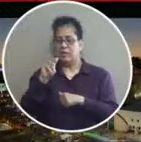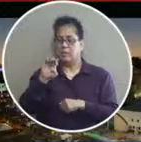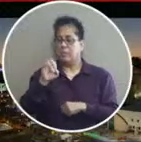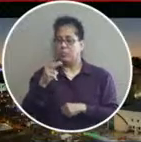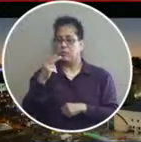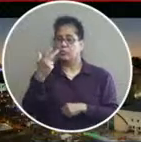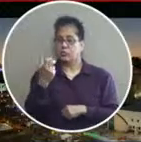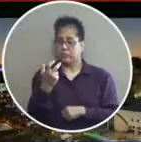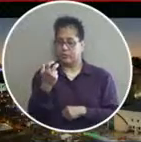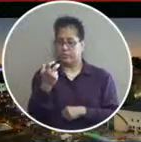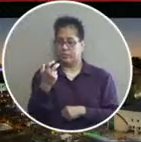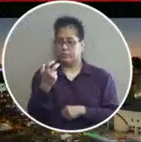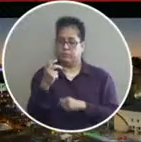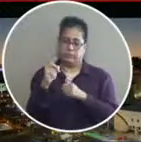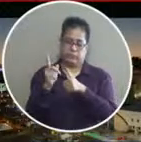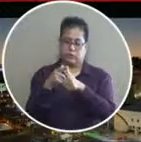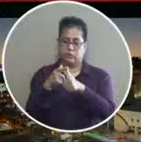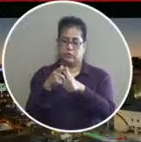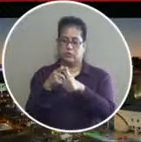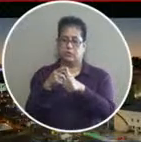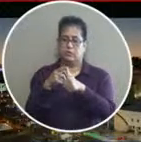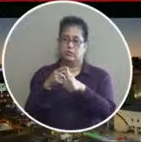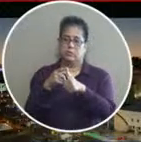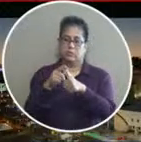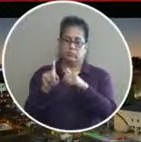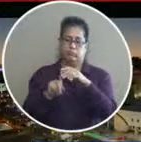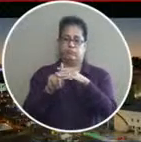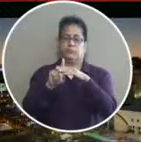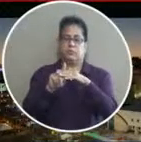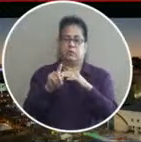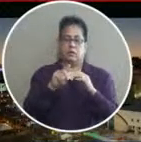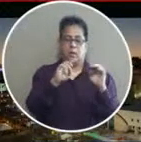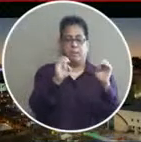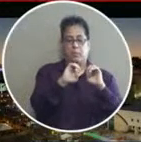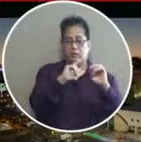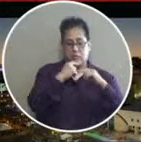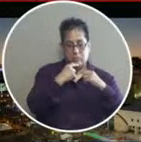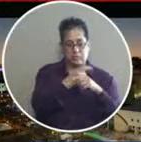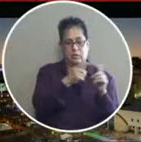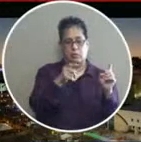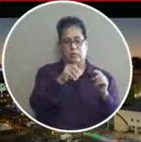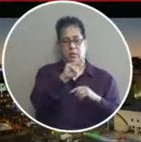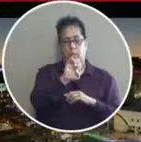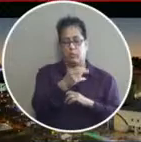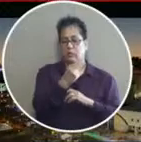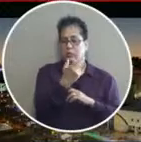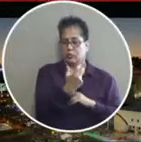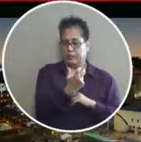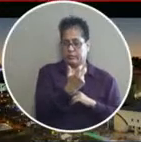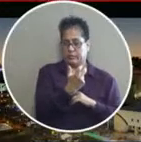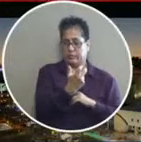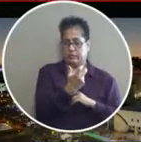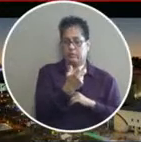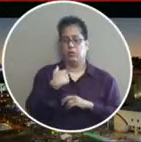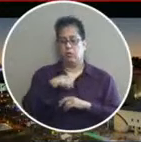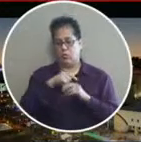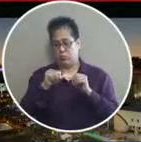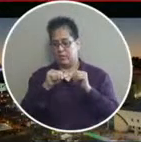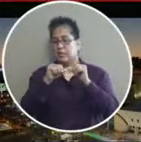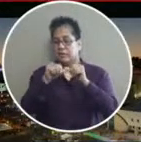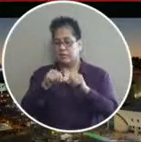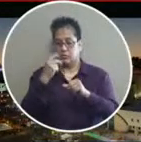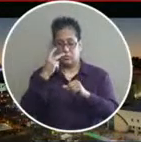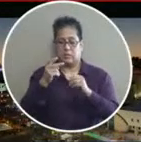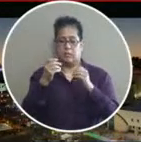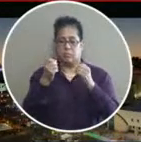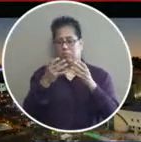March 13th, 2020. The emergency declaration was issued on March 13th, and we have continued to see